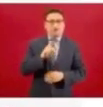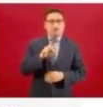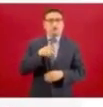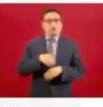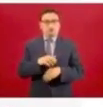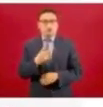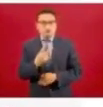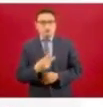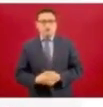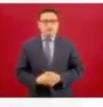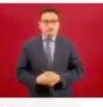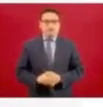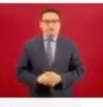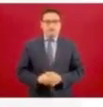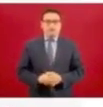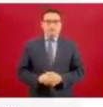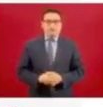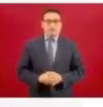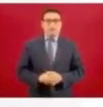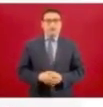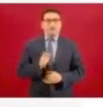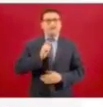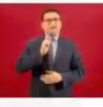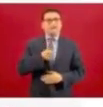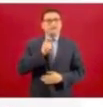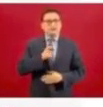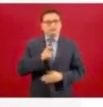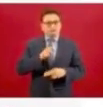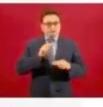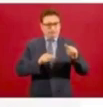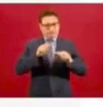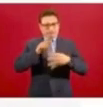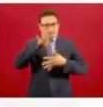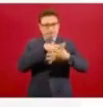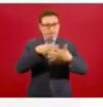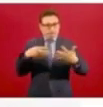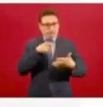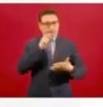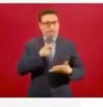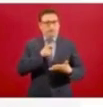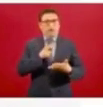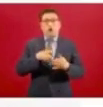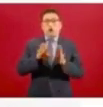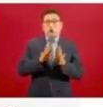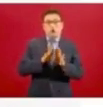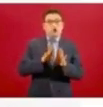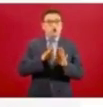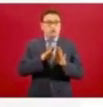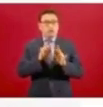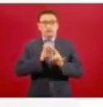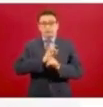COVID-19 disease epidemic, which is called by the new coronavirus SARS-CoV-2.